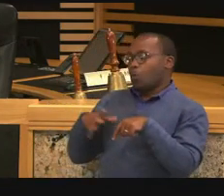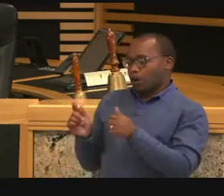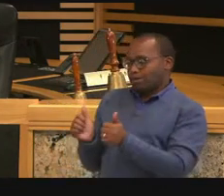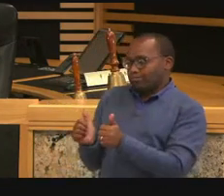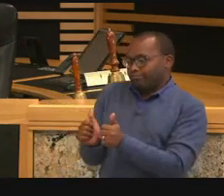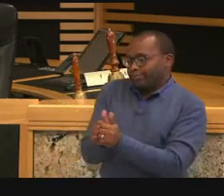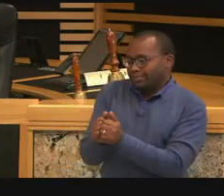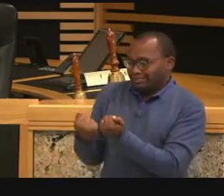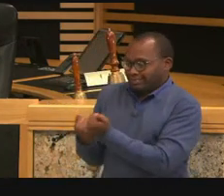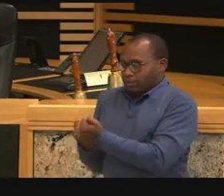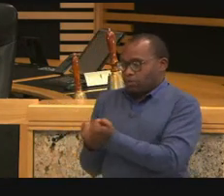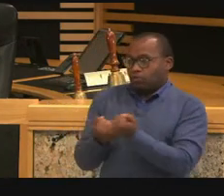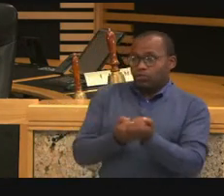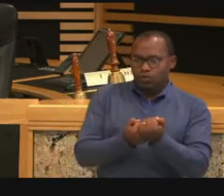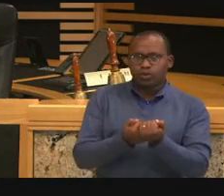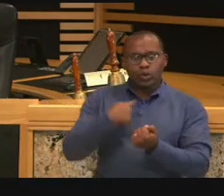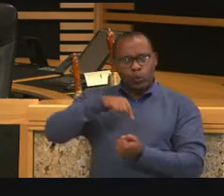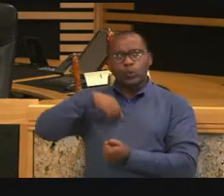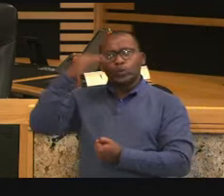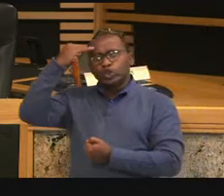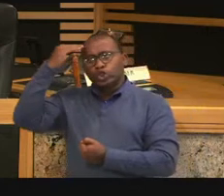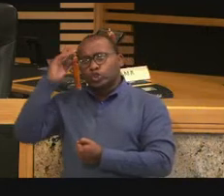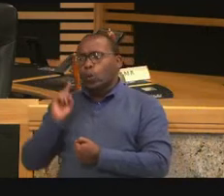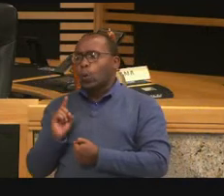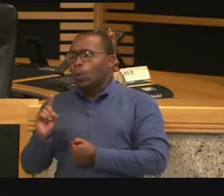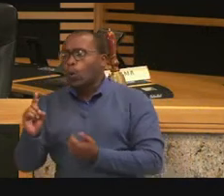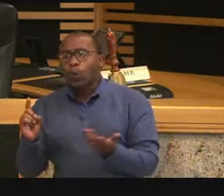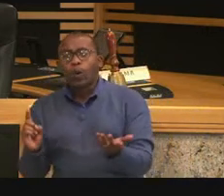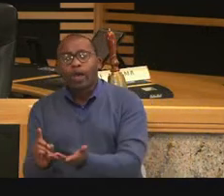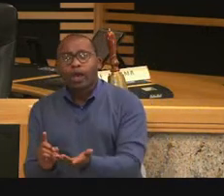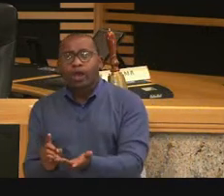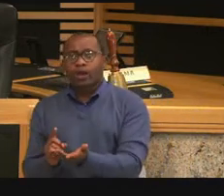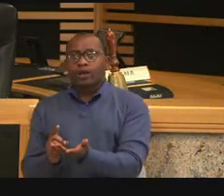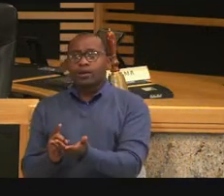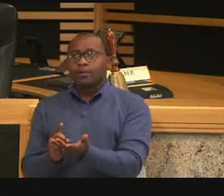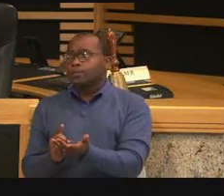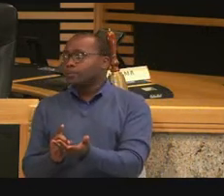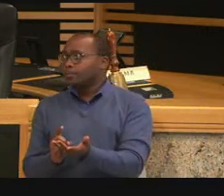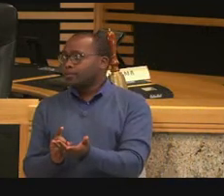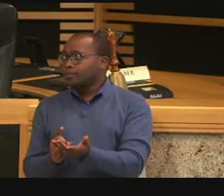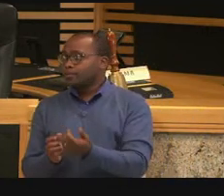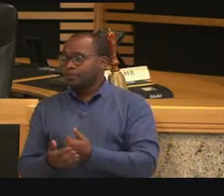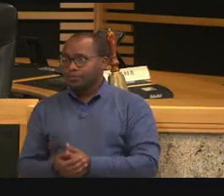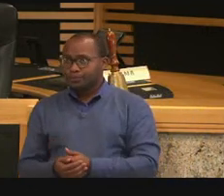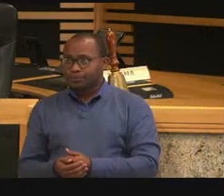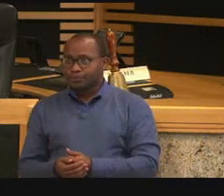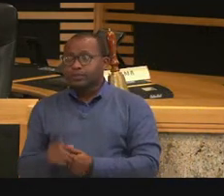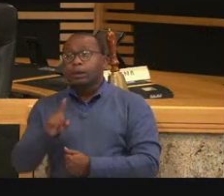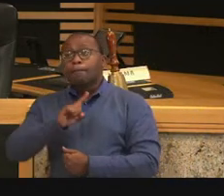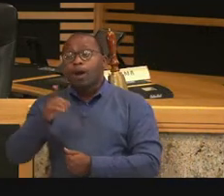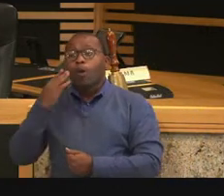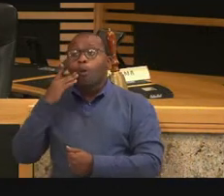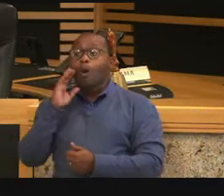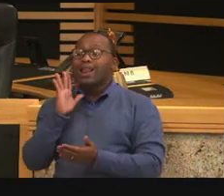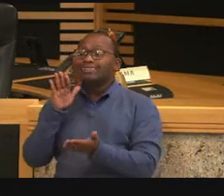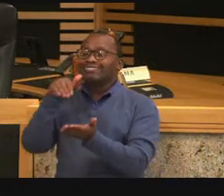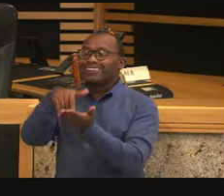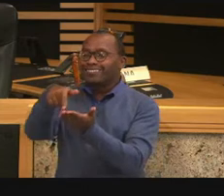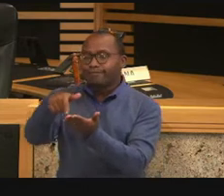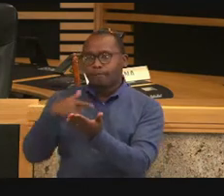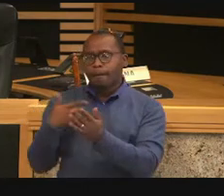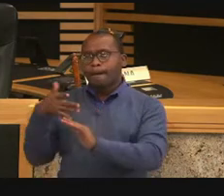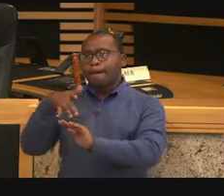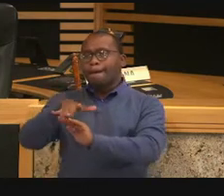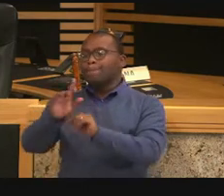We know where we're going, but we want people that are going to impact positively, to unlock some of the bottlenecks